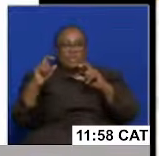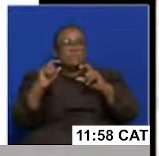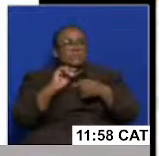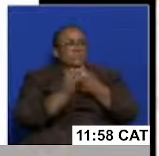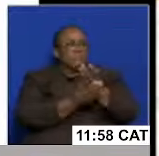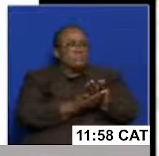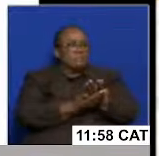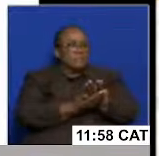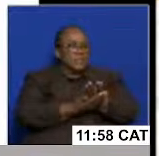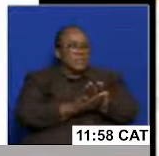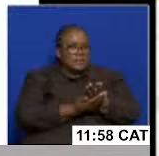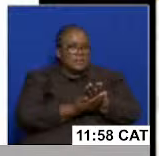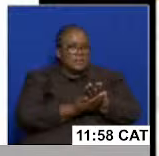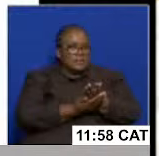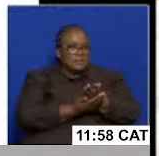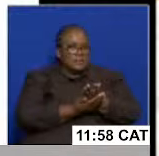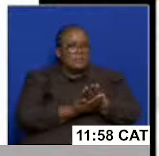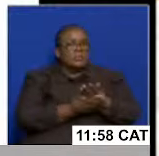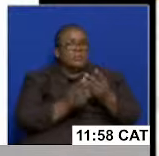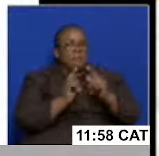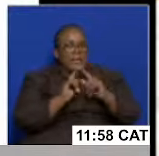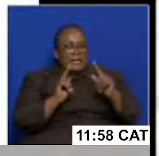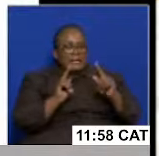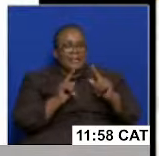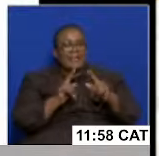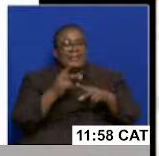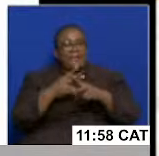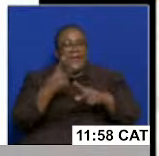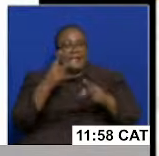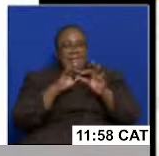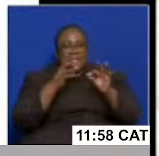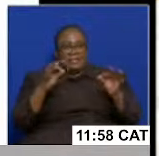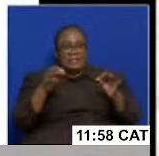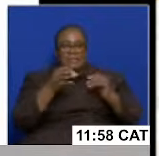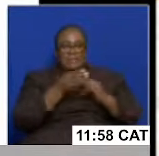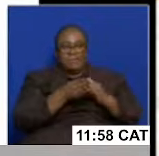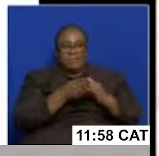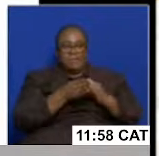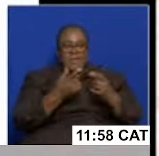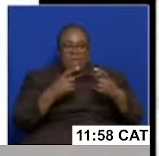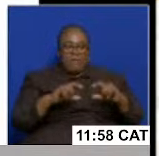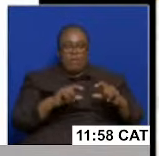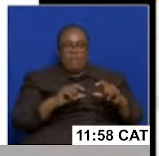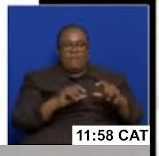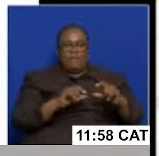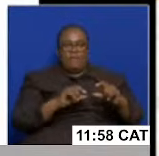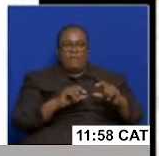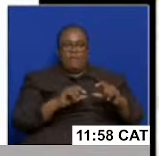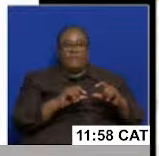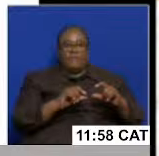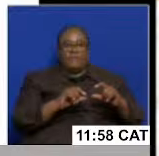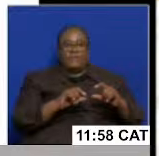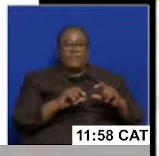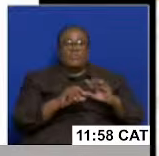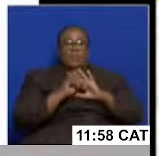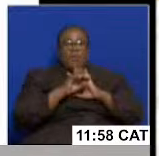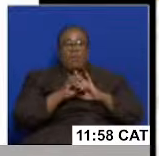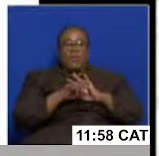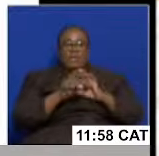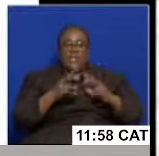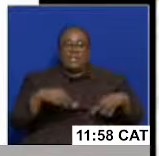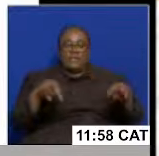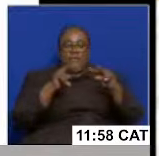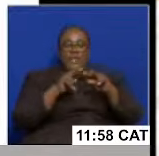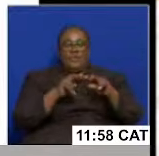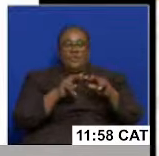But in the final sentence there in paragraph 31, he says the market value of the Sugarlight minerals removed from my apartment